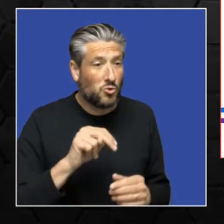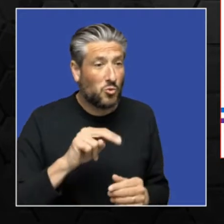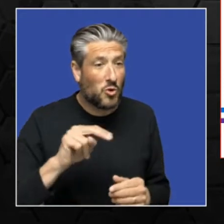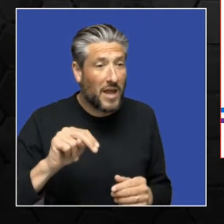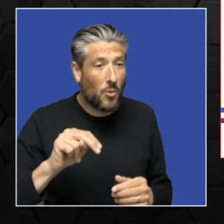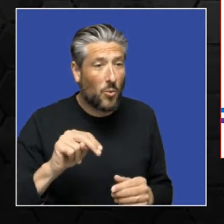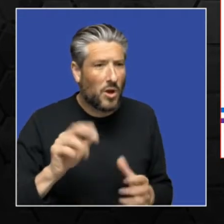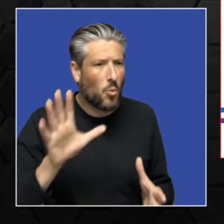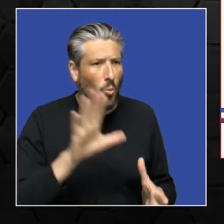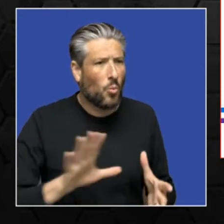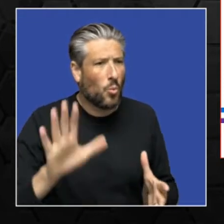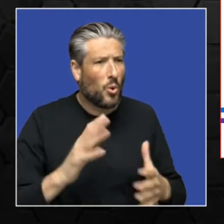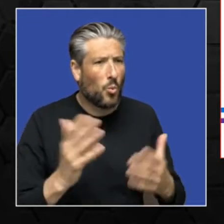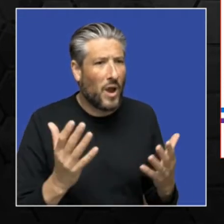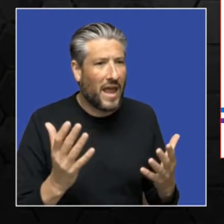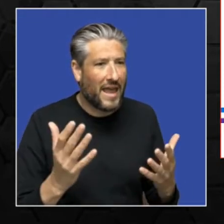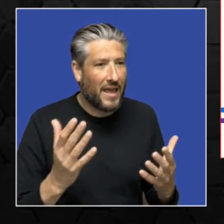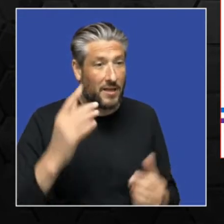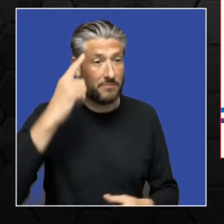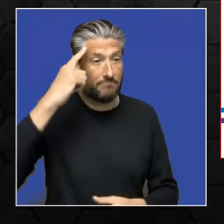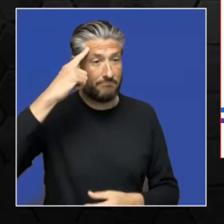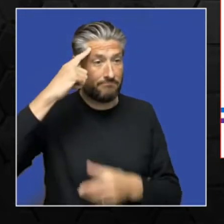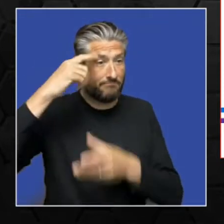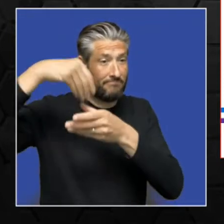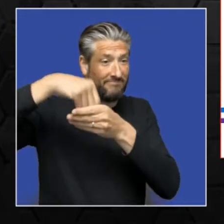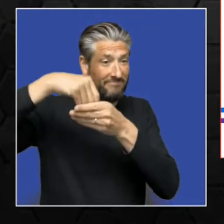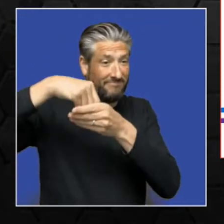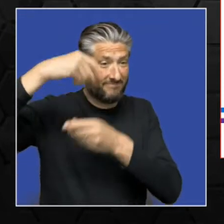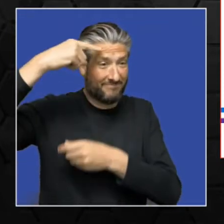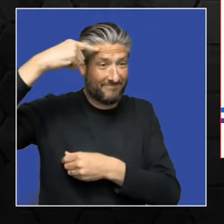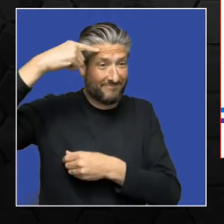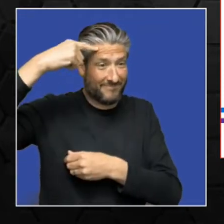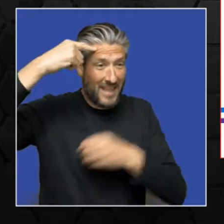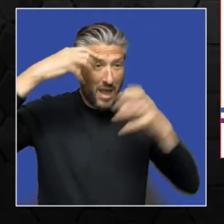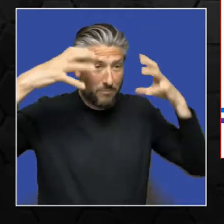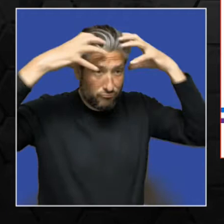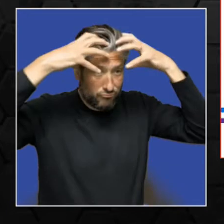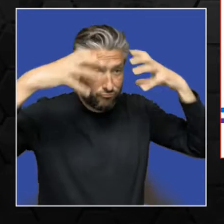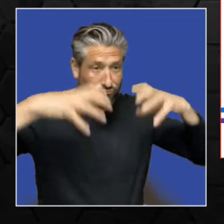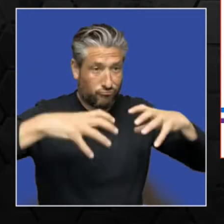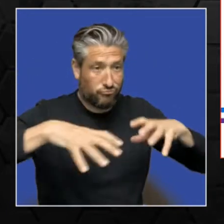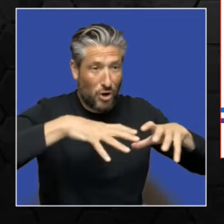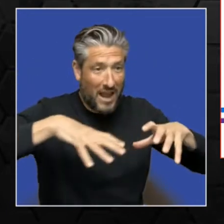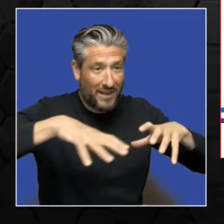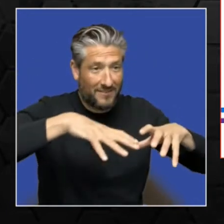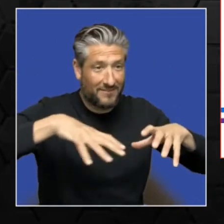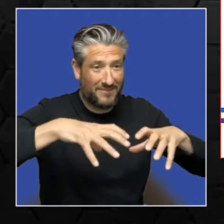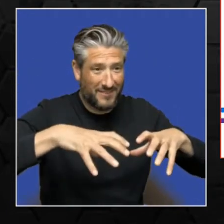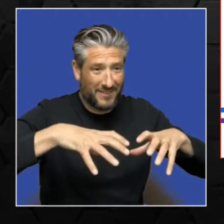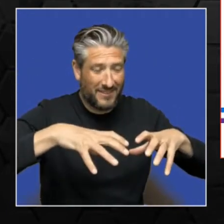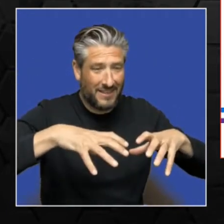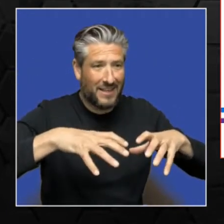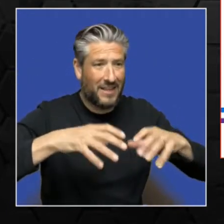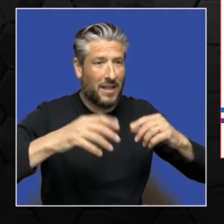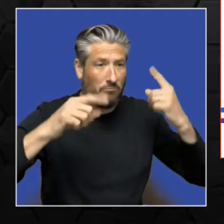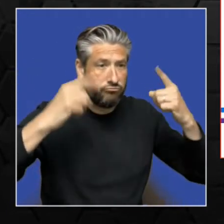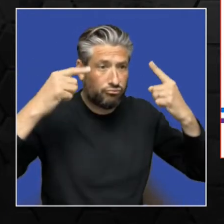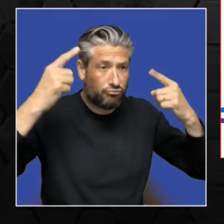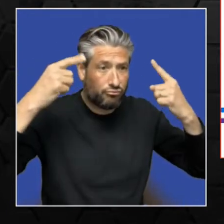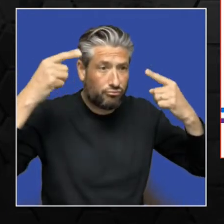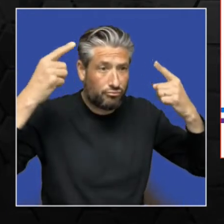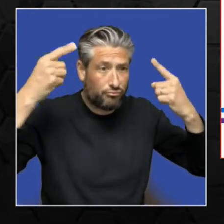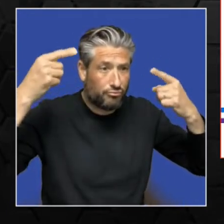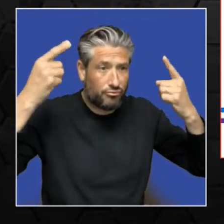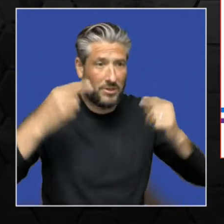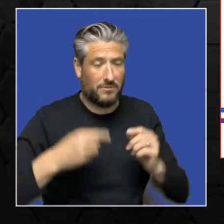this massive neural network that is performing so many computations every second, so that you can